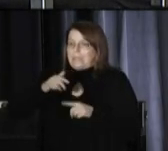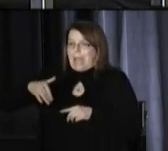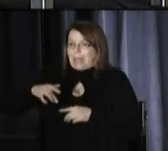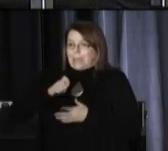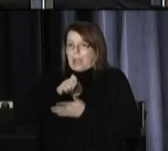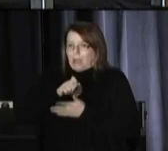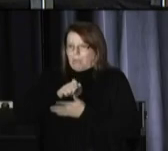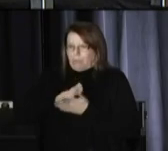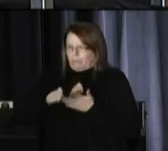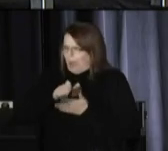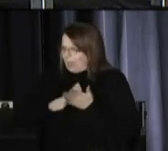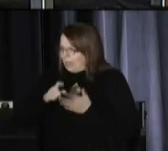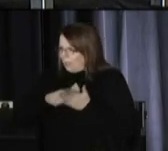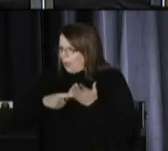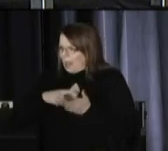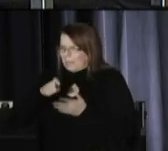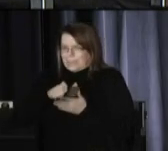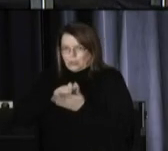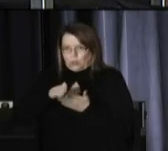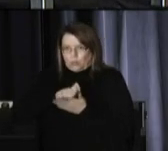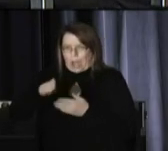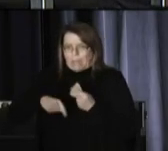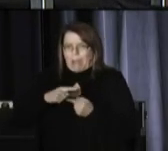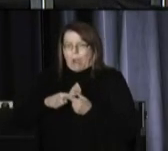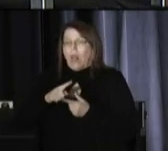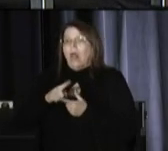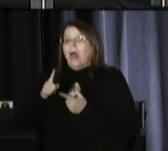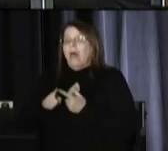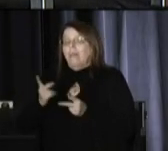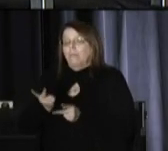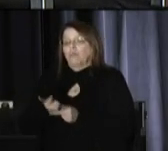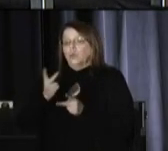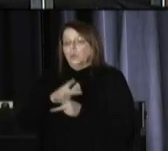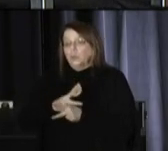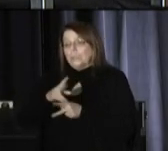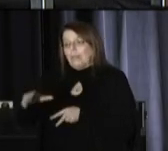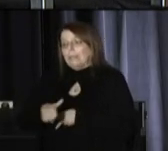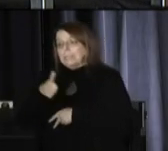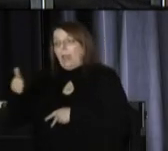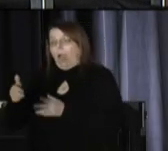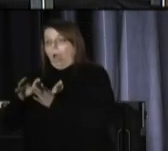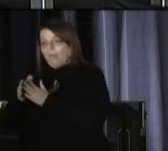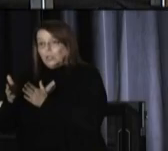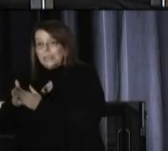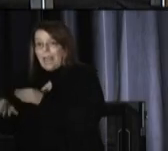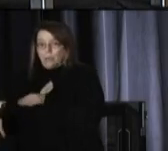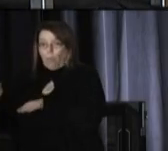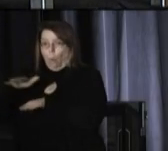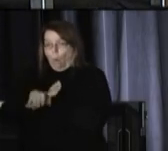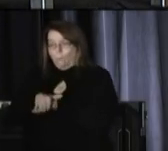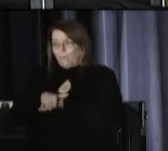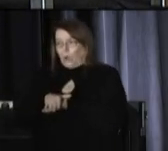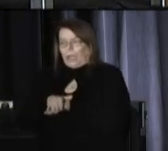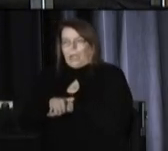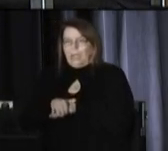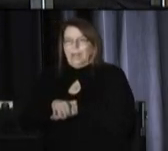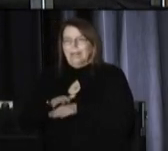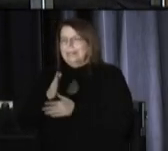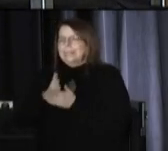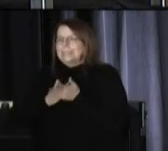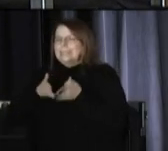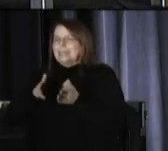about, and then how it's like producing this other text up over it, which is like in some ways